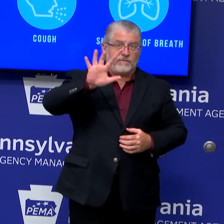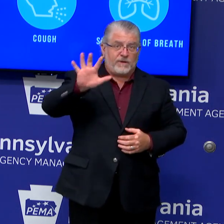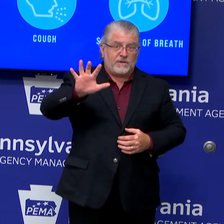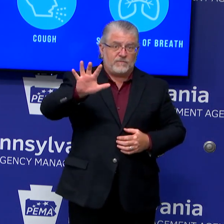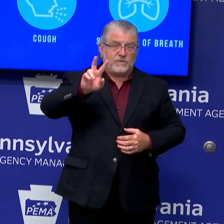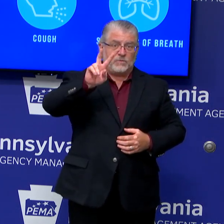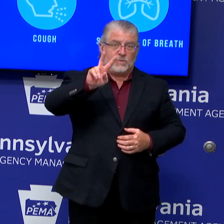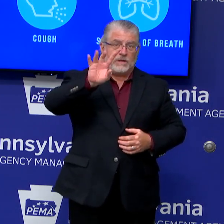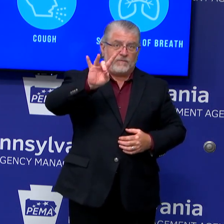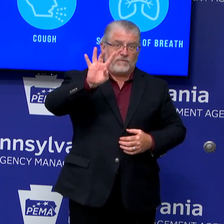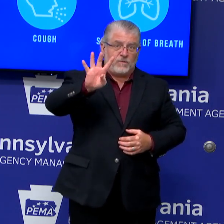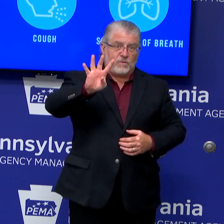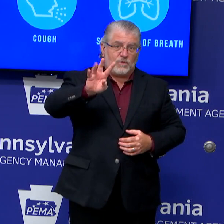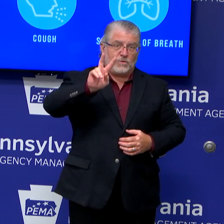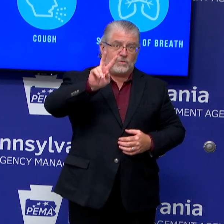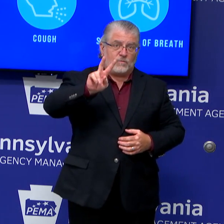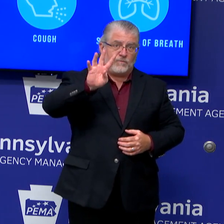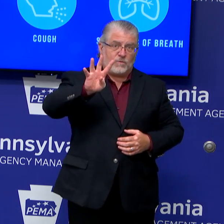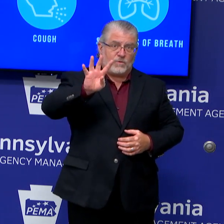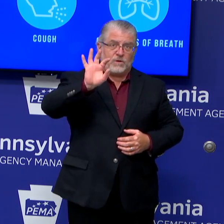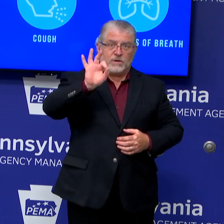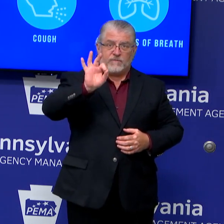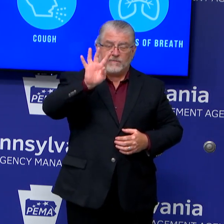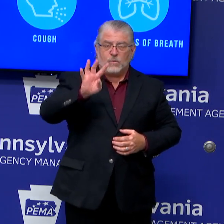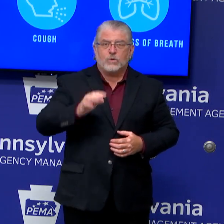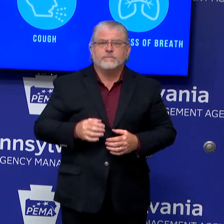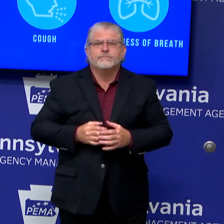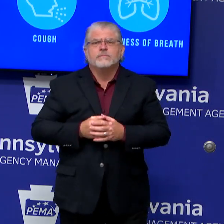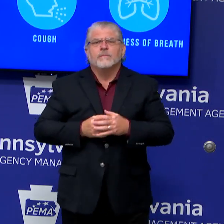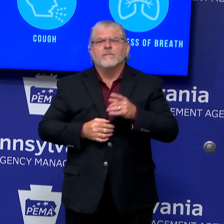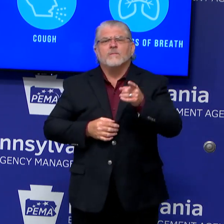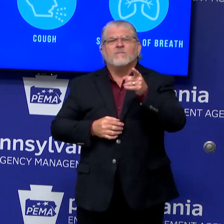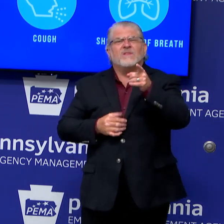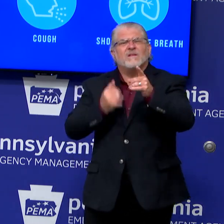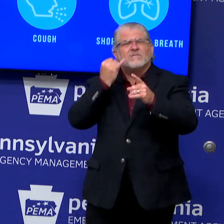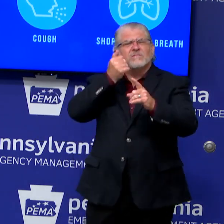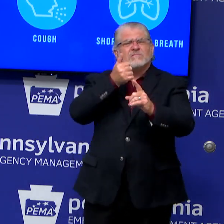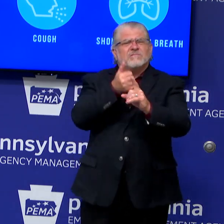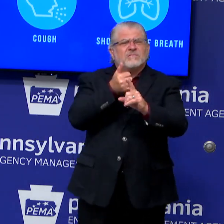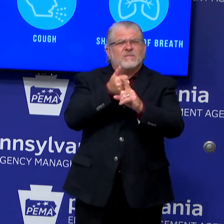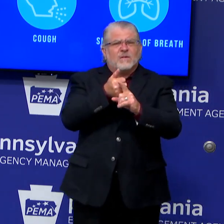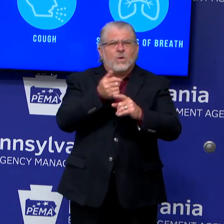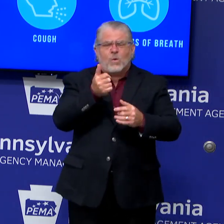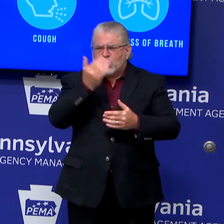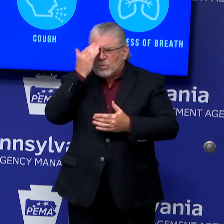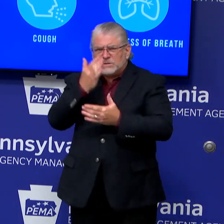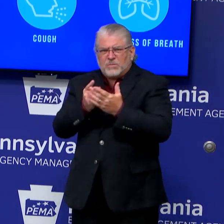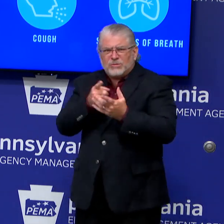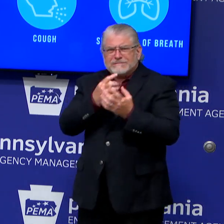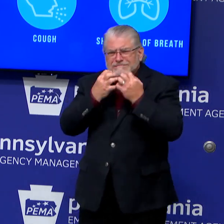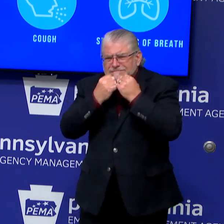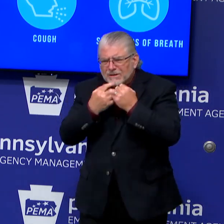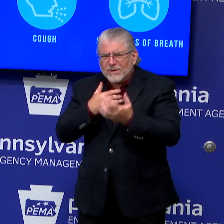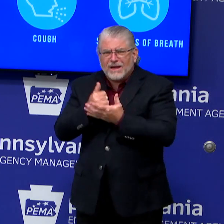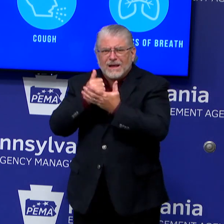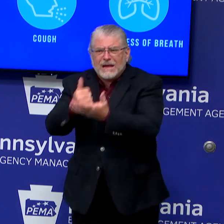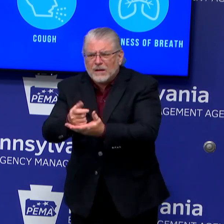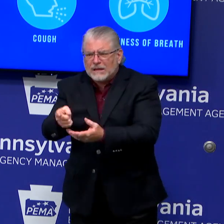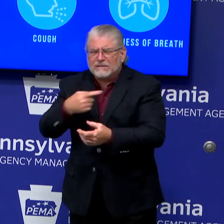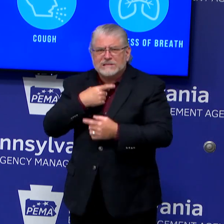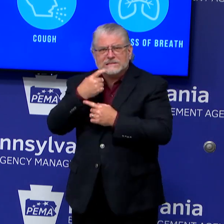-2494. If you or someone you care about needs help with a substance use disorder,